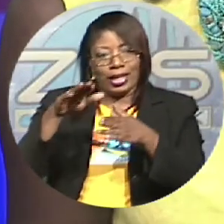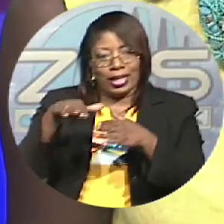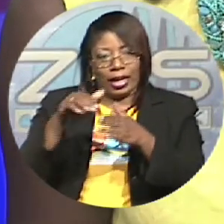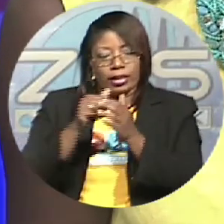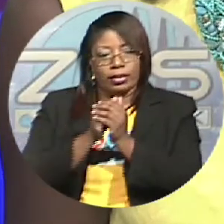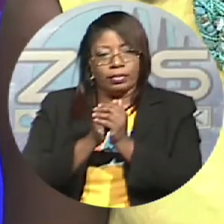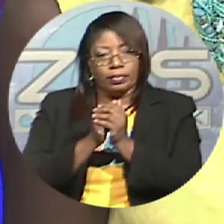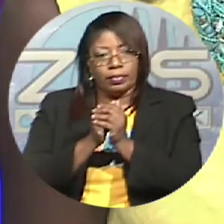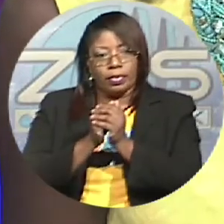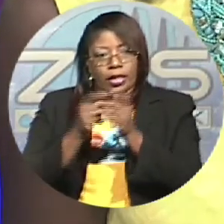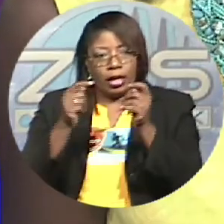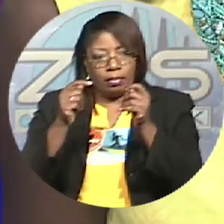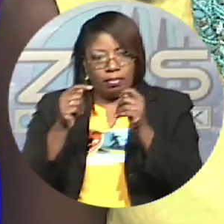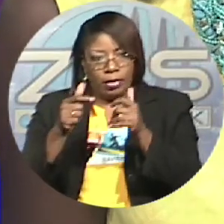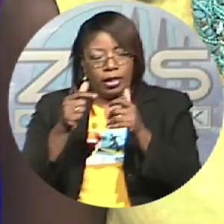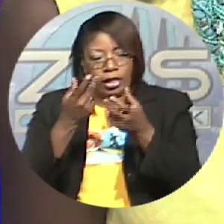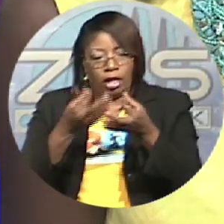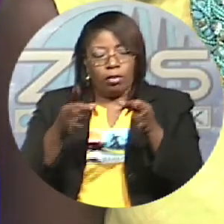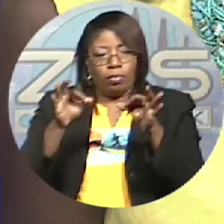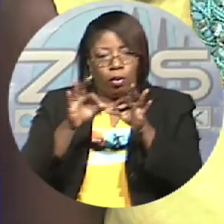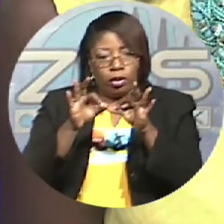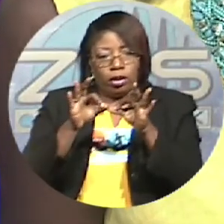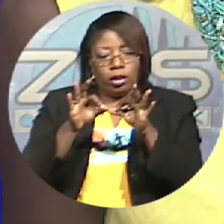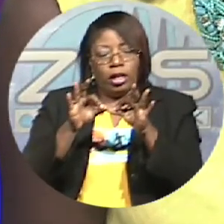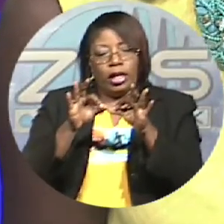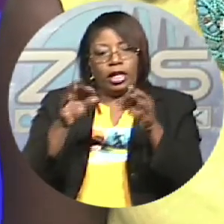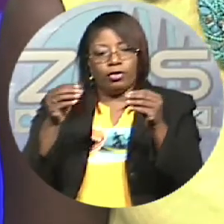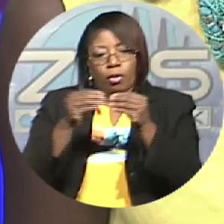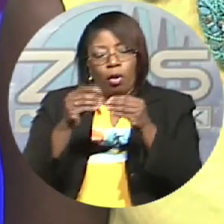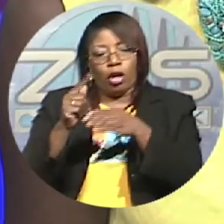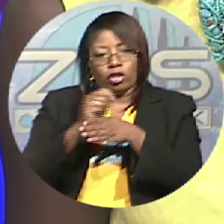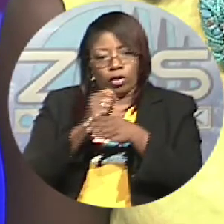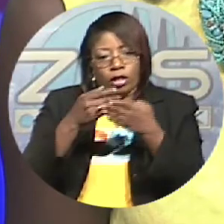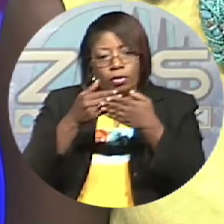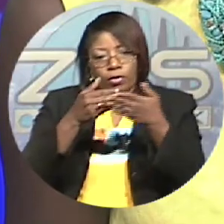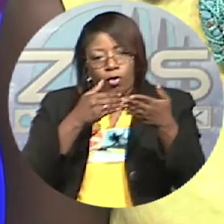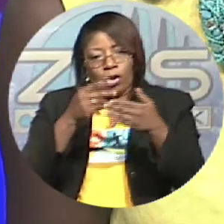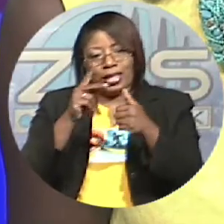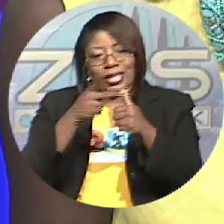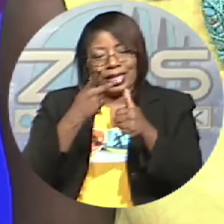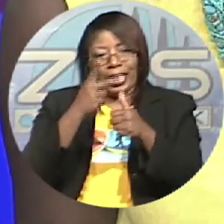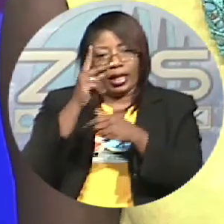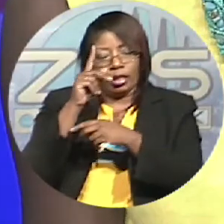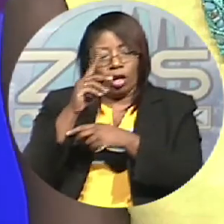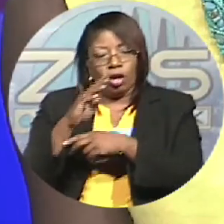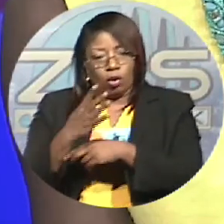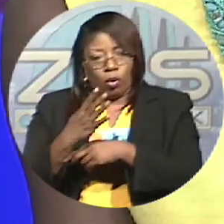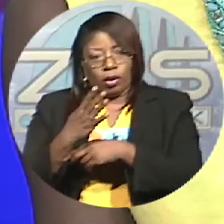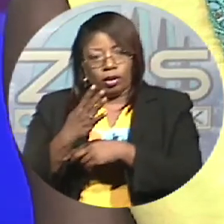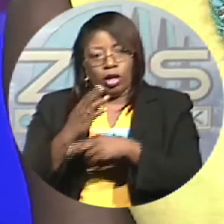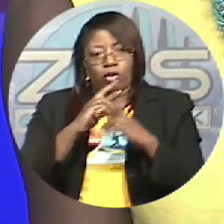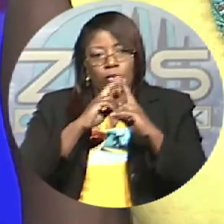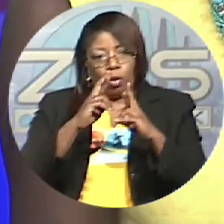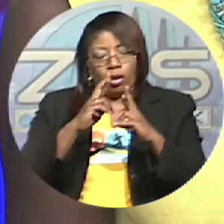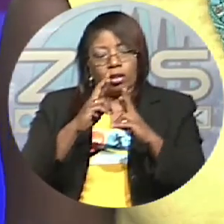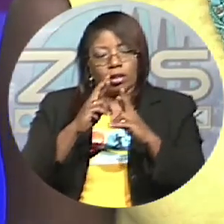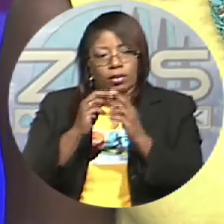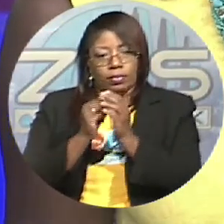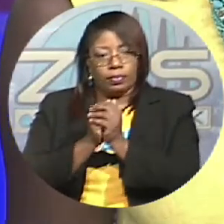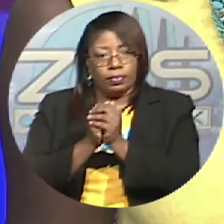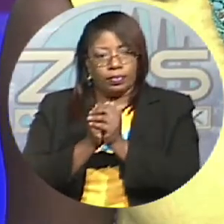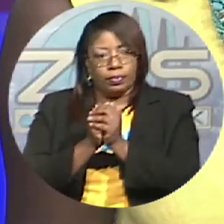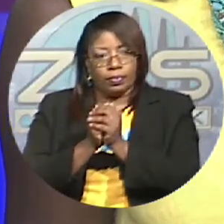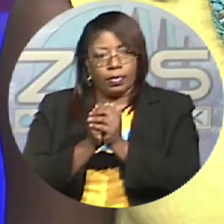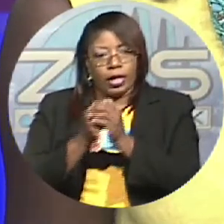Officials say their immediate priority now is to provide more training before the second quarter's reports are due. In news